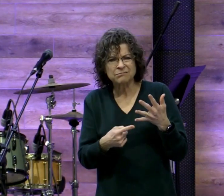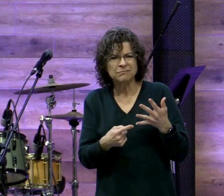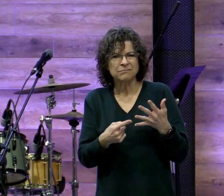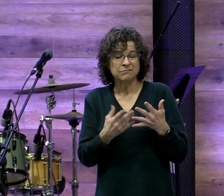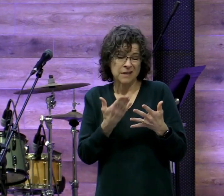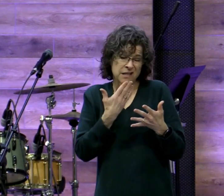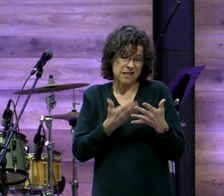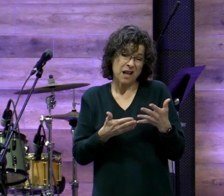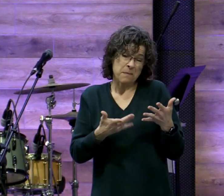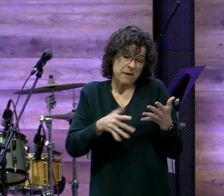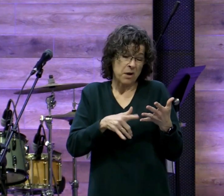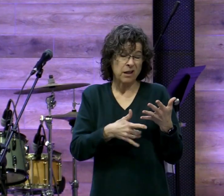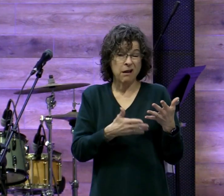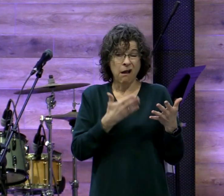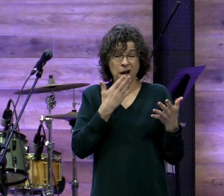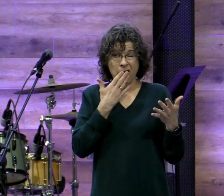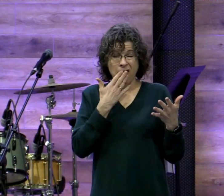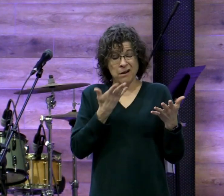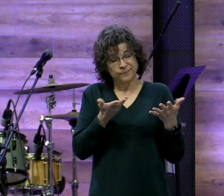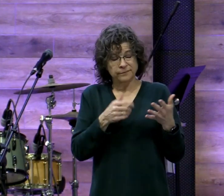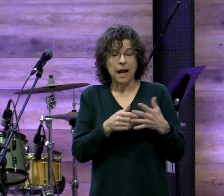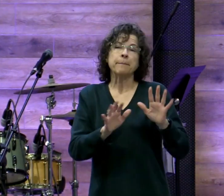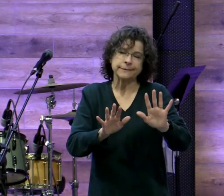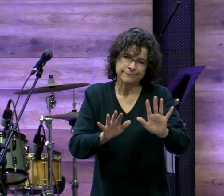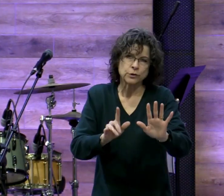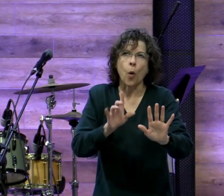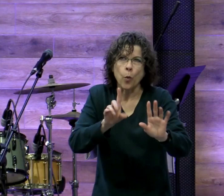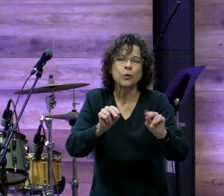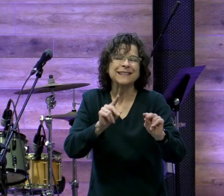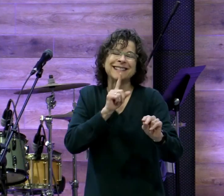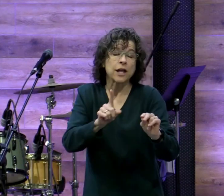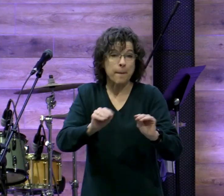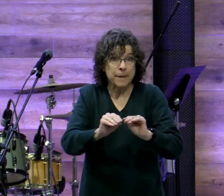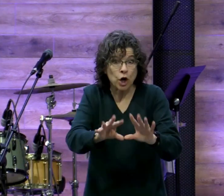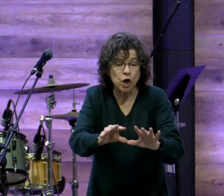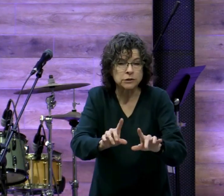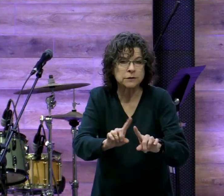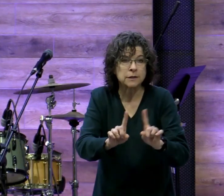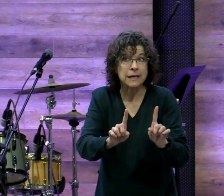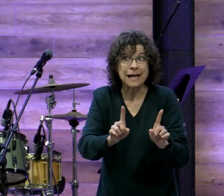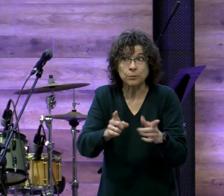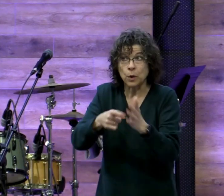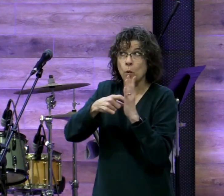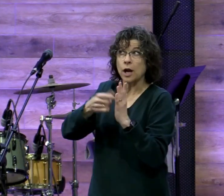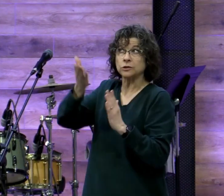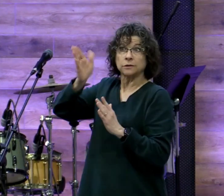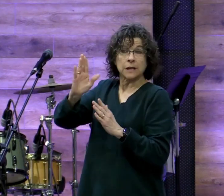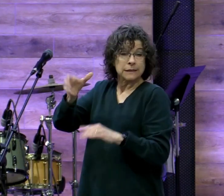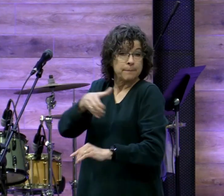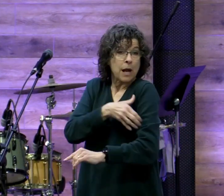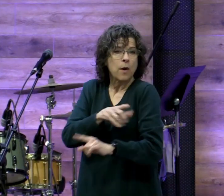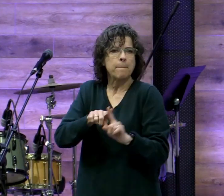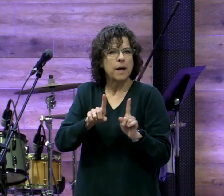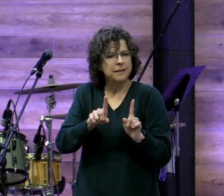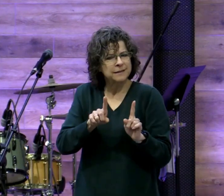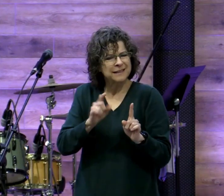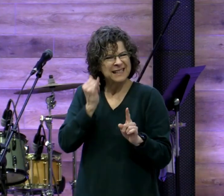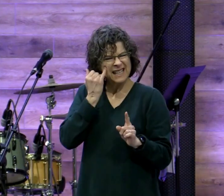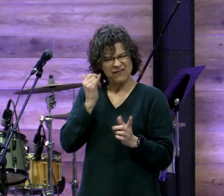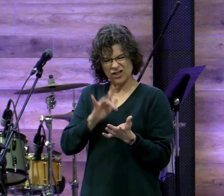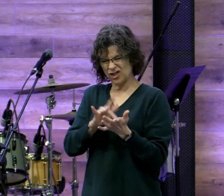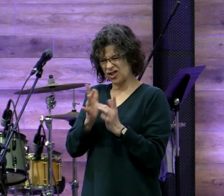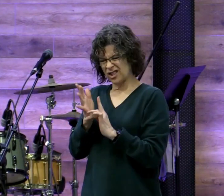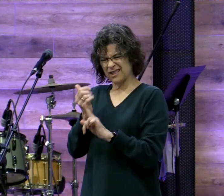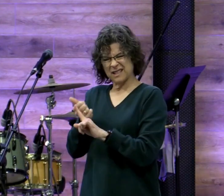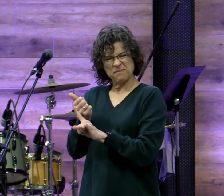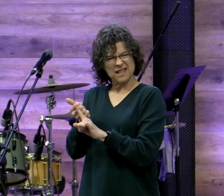not all that spectacular. Oh, they're miraculous. They take the power of God to do, but if Jesus was interested